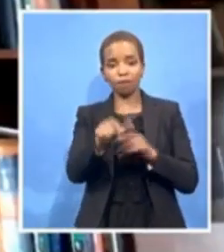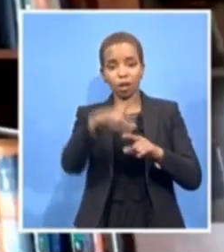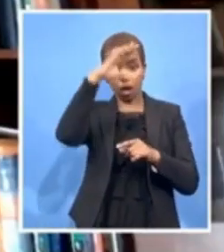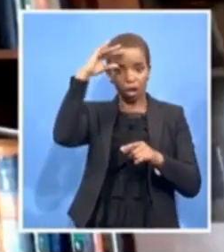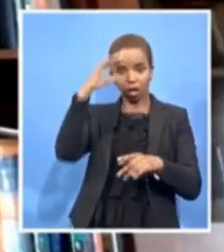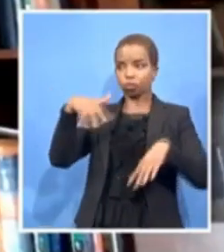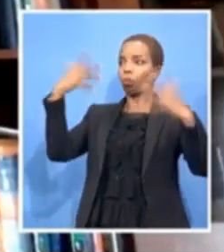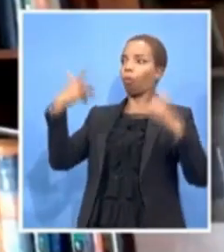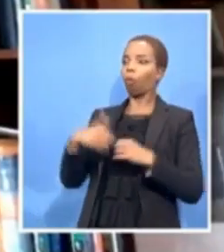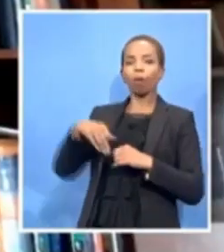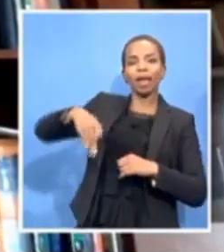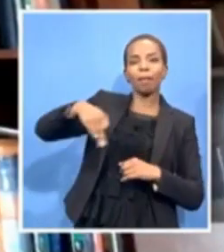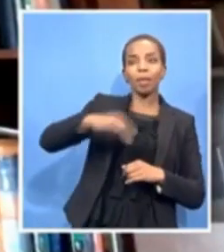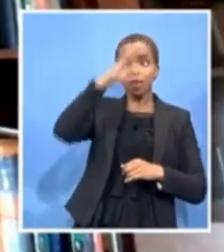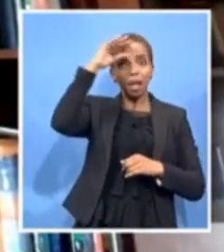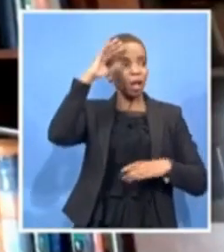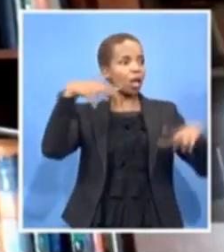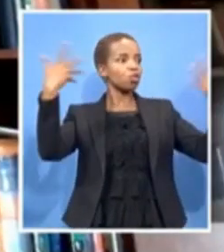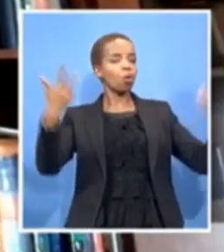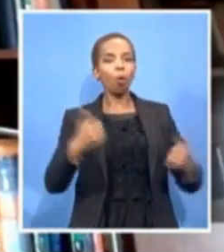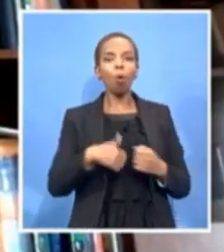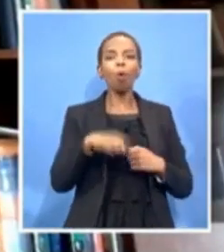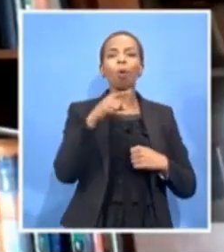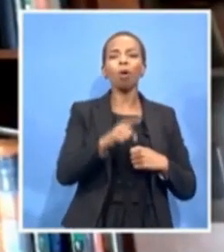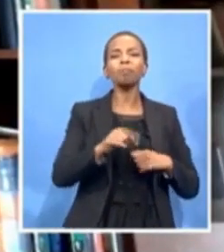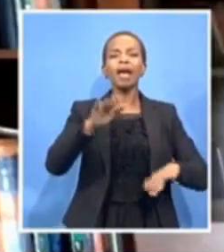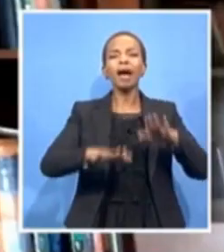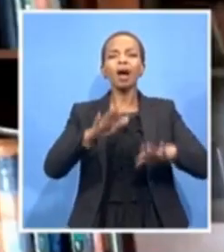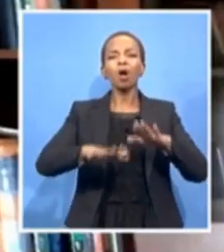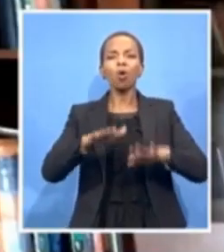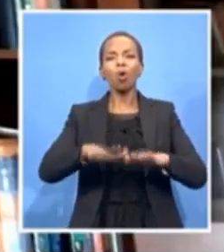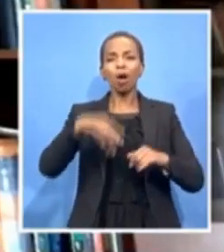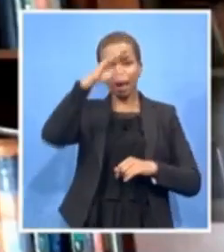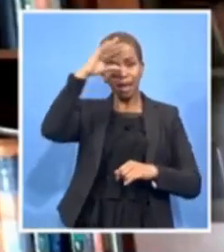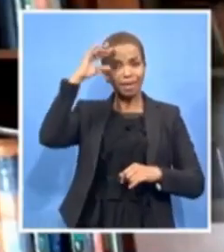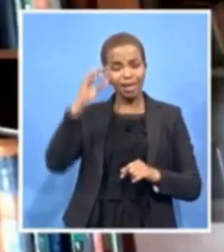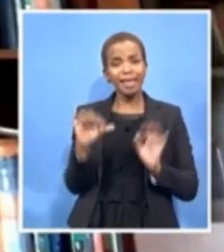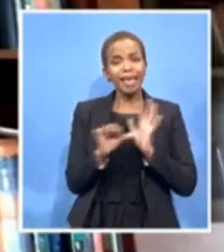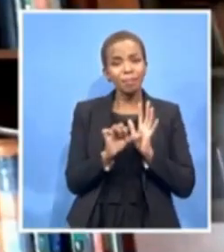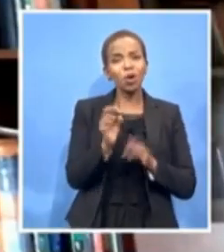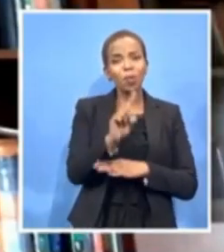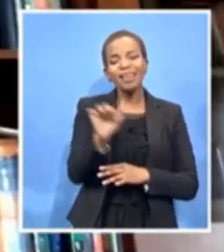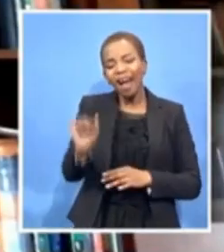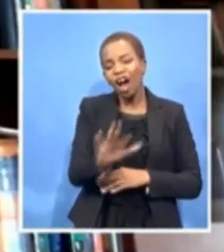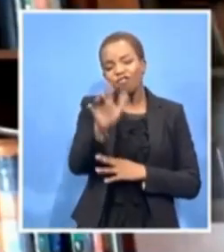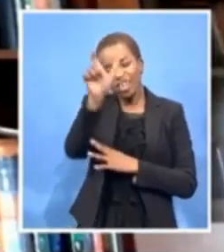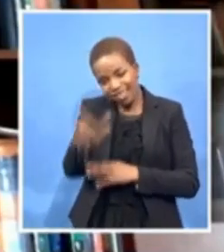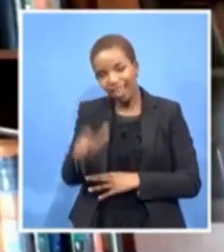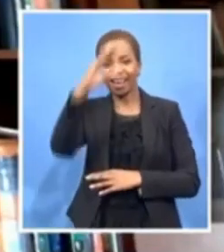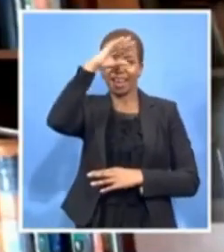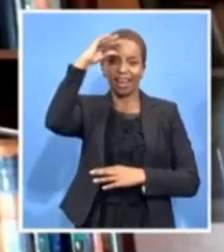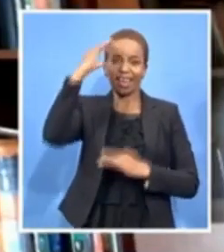Angola-ness that matters. It is our African-ness. When the Chinese are punishing our Africans